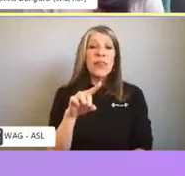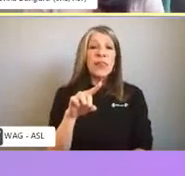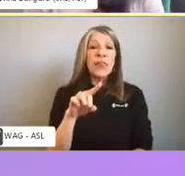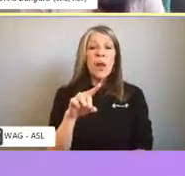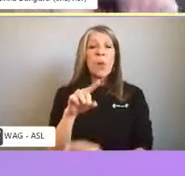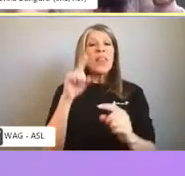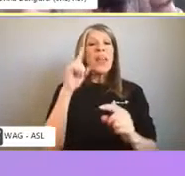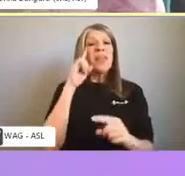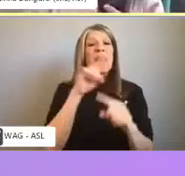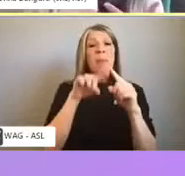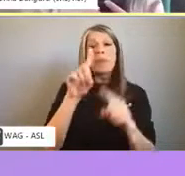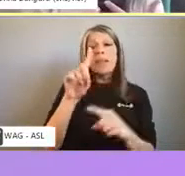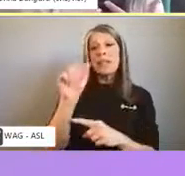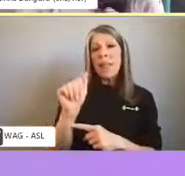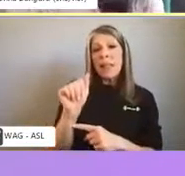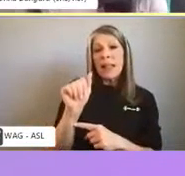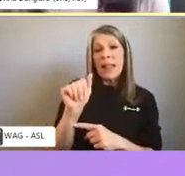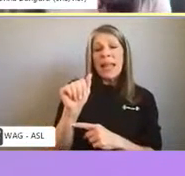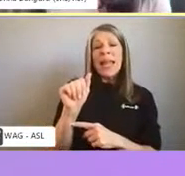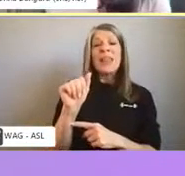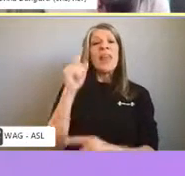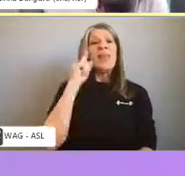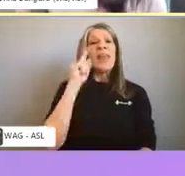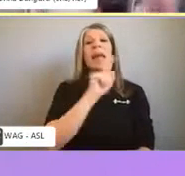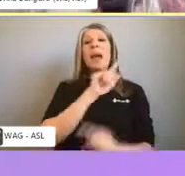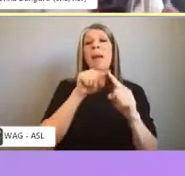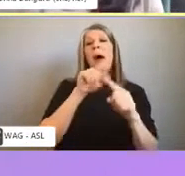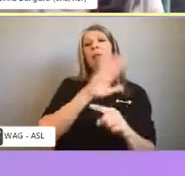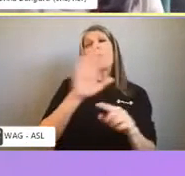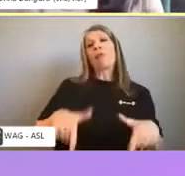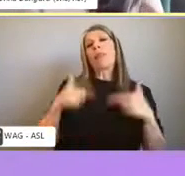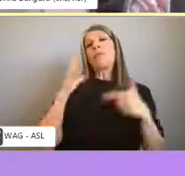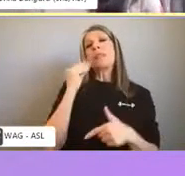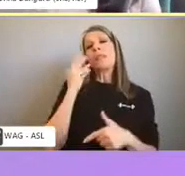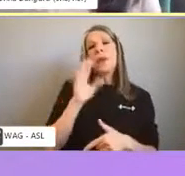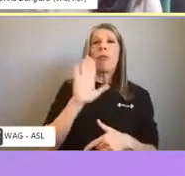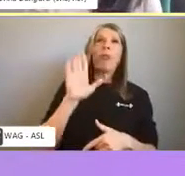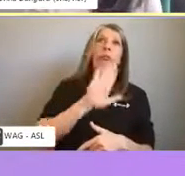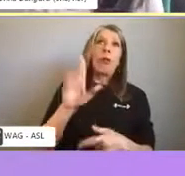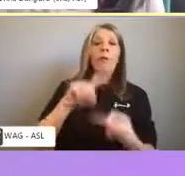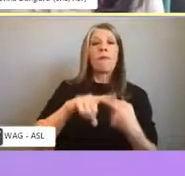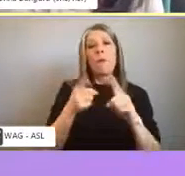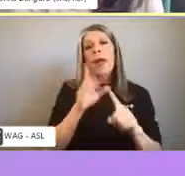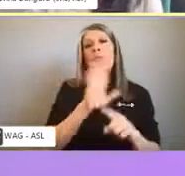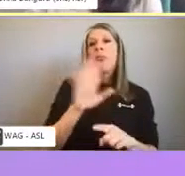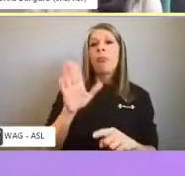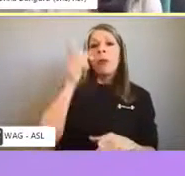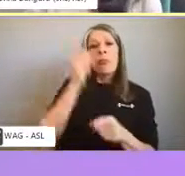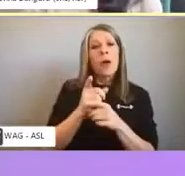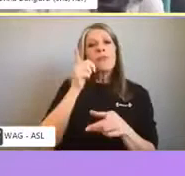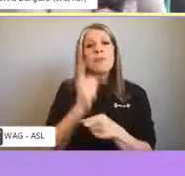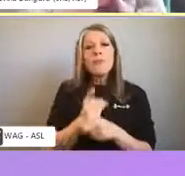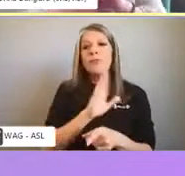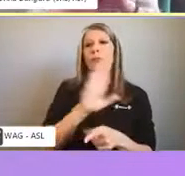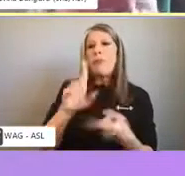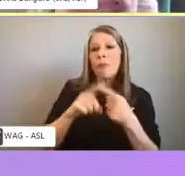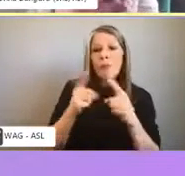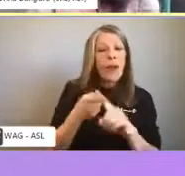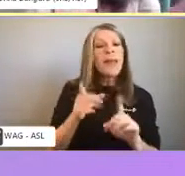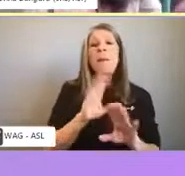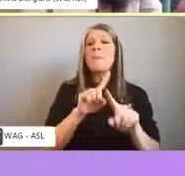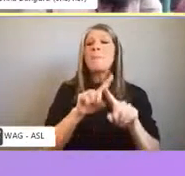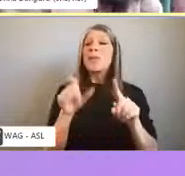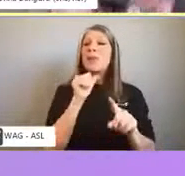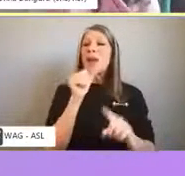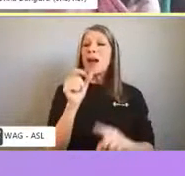they think about disability, they think their lived experience, they're thinking of their friend, their sibling, their child, their neighbor, but they're not